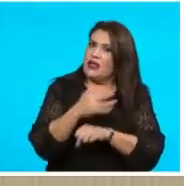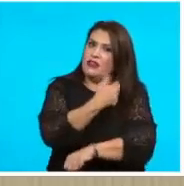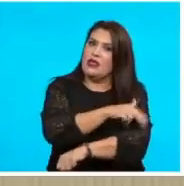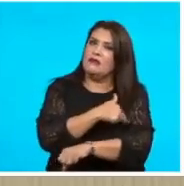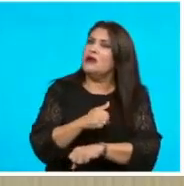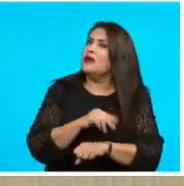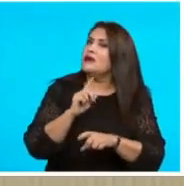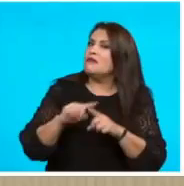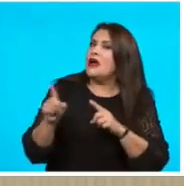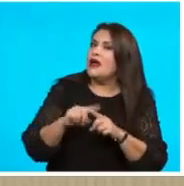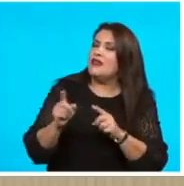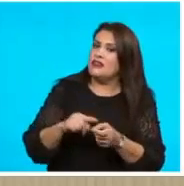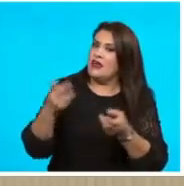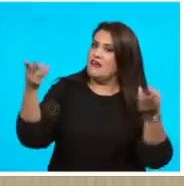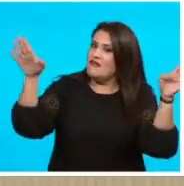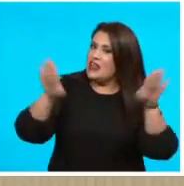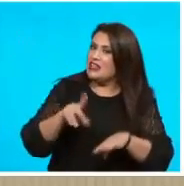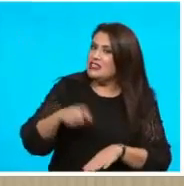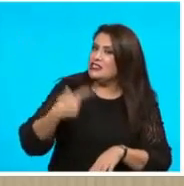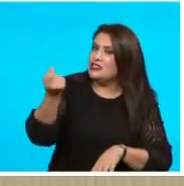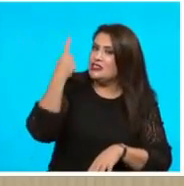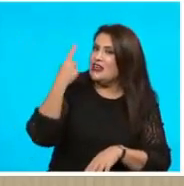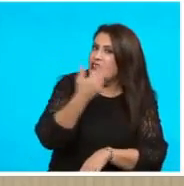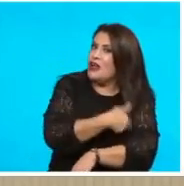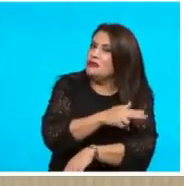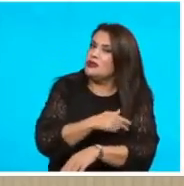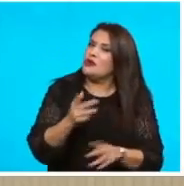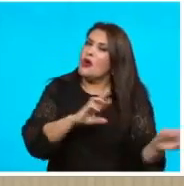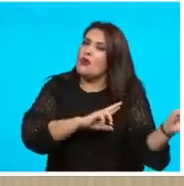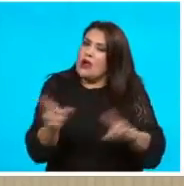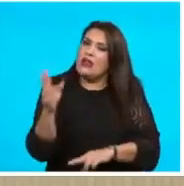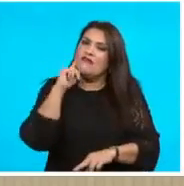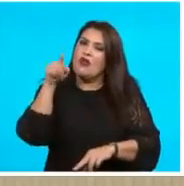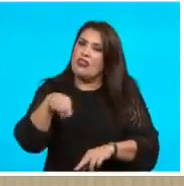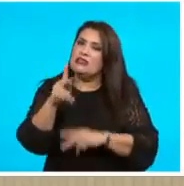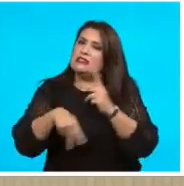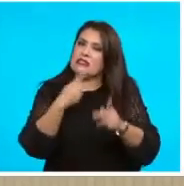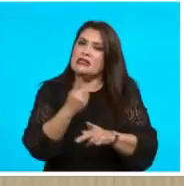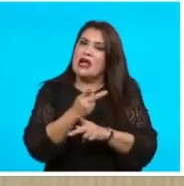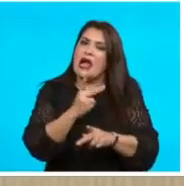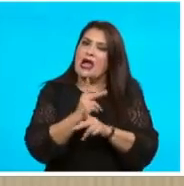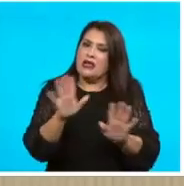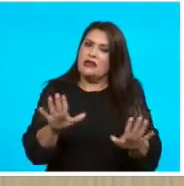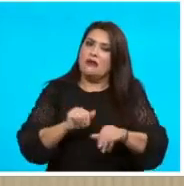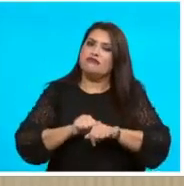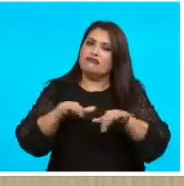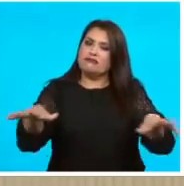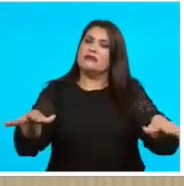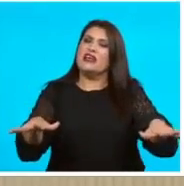to understand is that hospitals are prepared for this kind of scenario. Obviously, this is an extraordinary